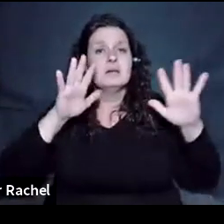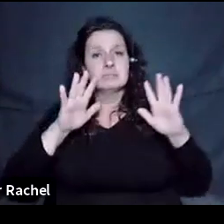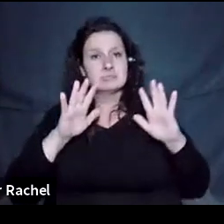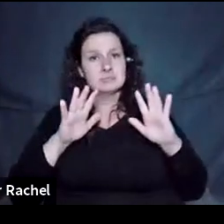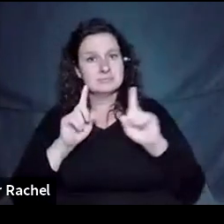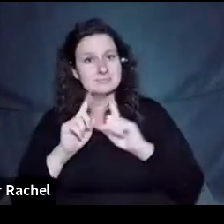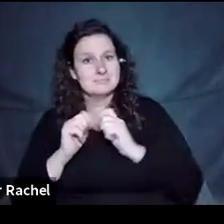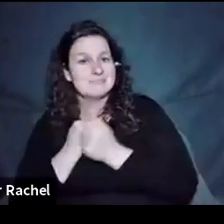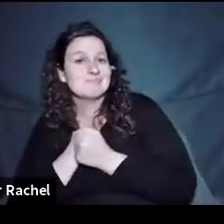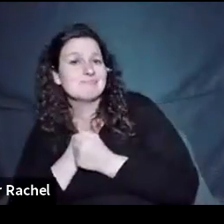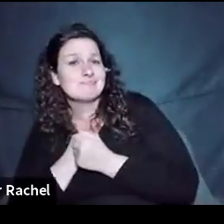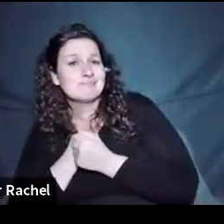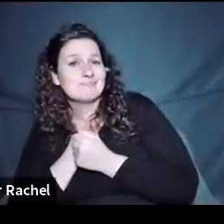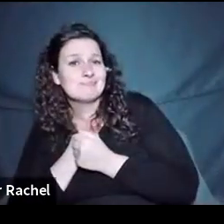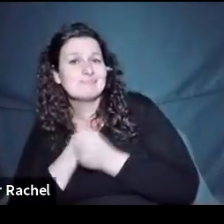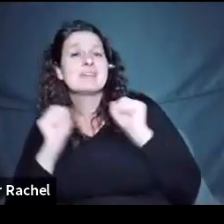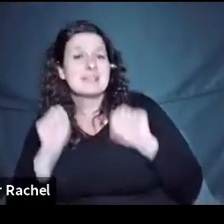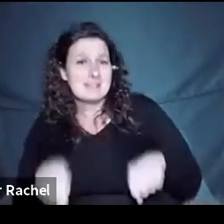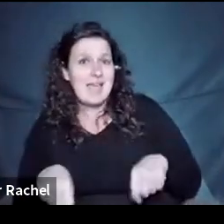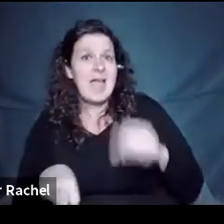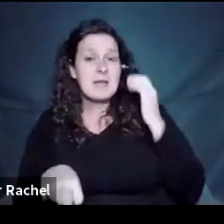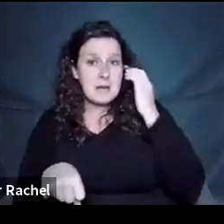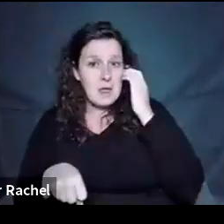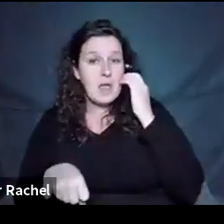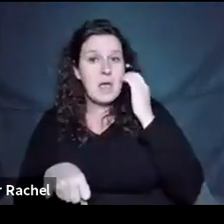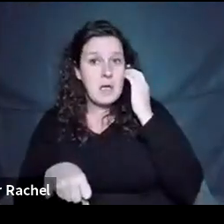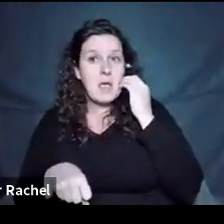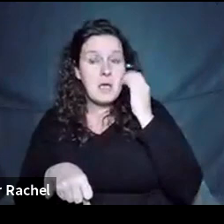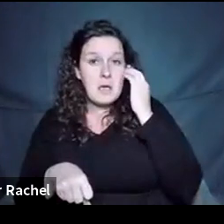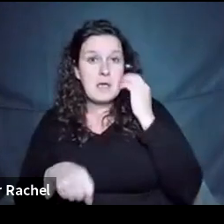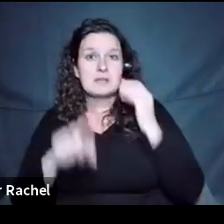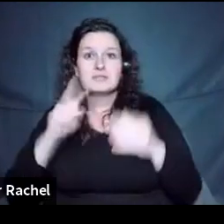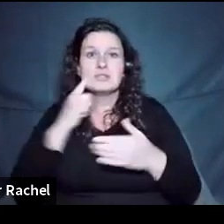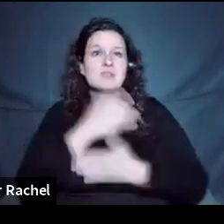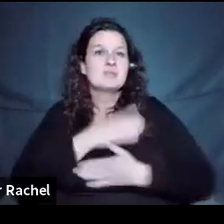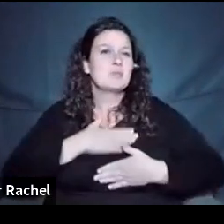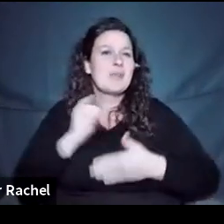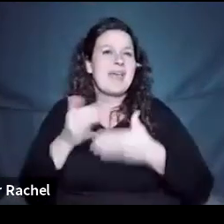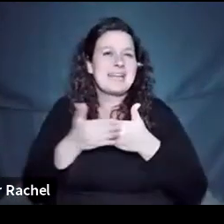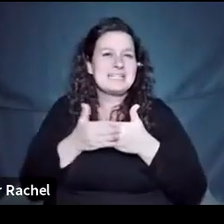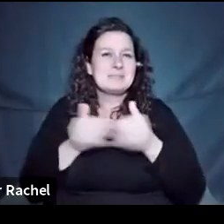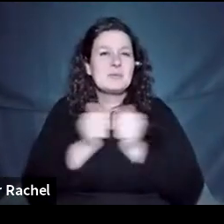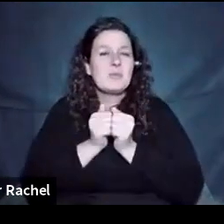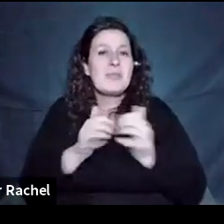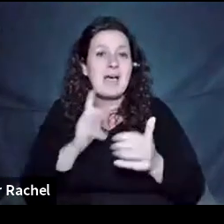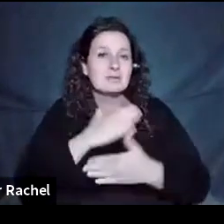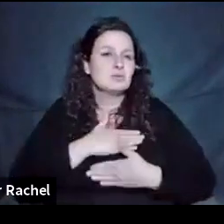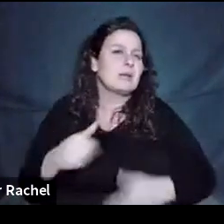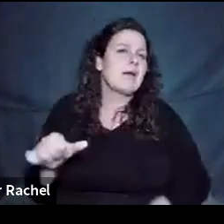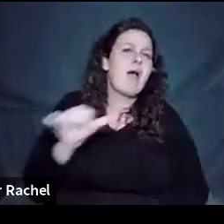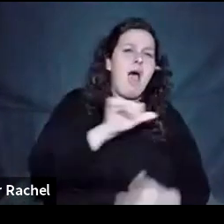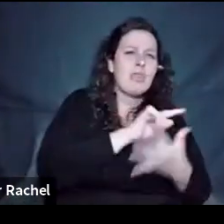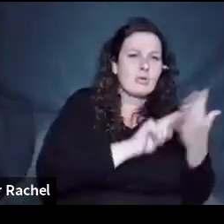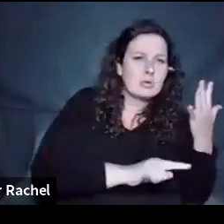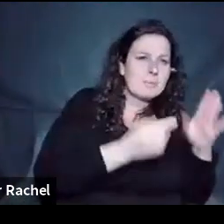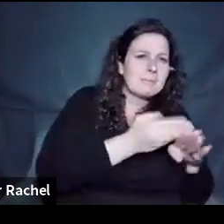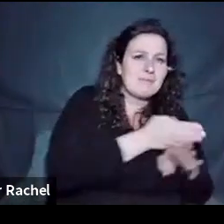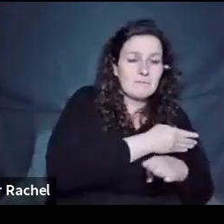and, you know, just enjoy that intimacy without necessarily enjoying anything else that went with it